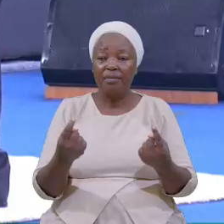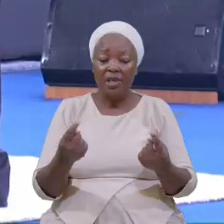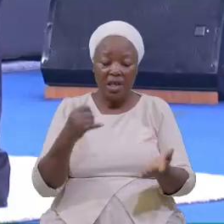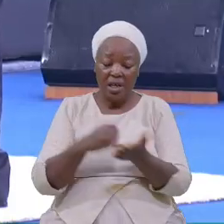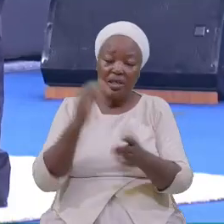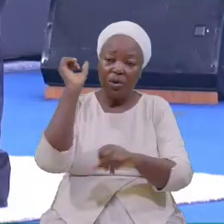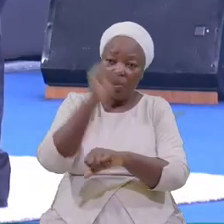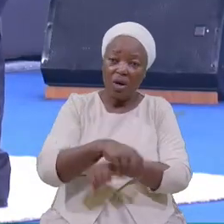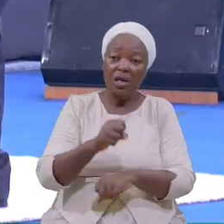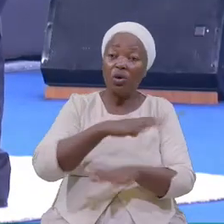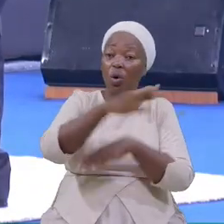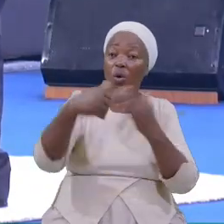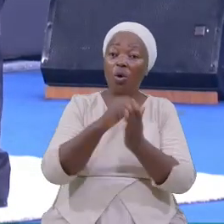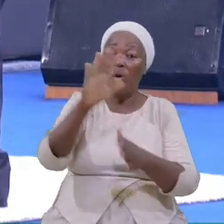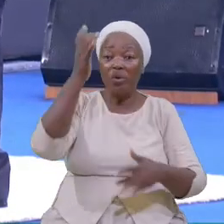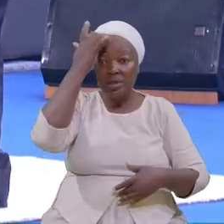Conquers all your sicknesses.